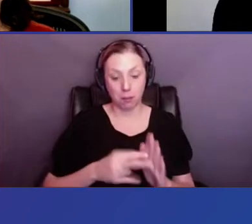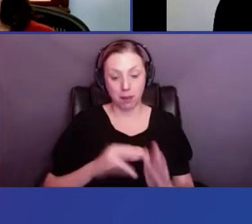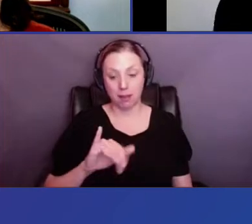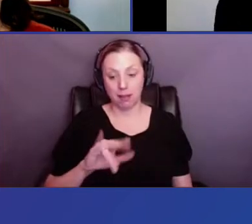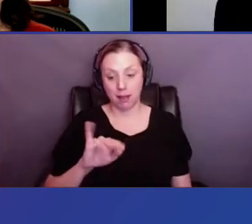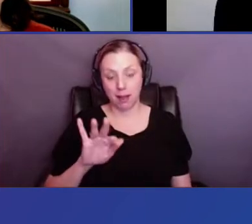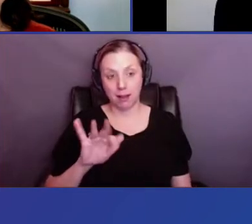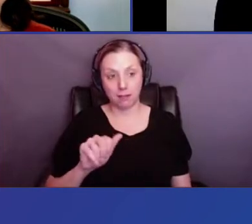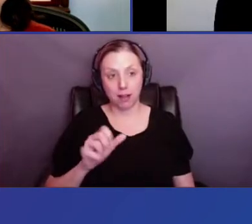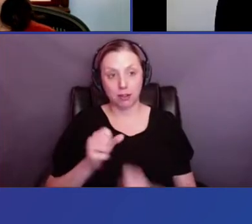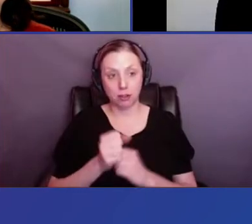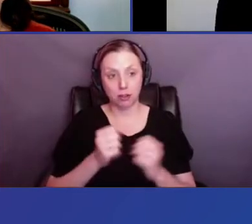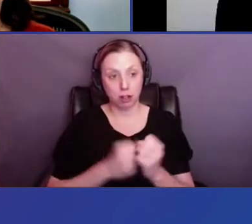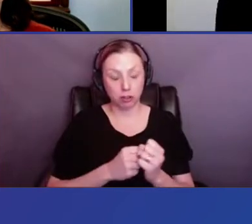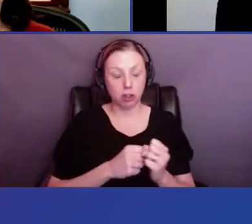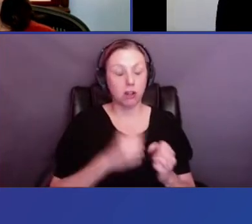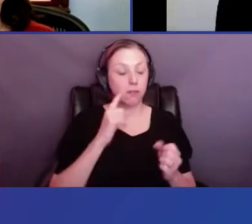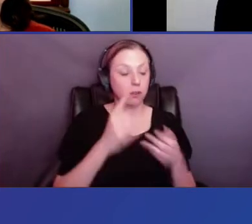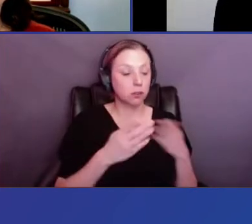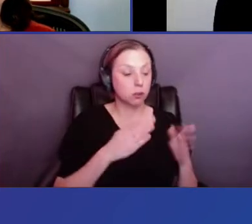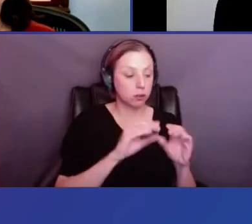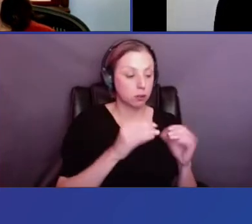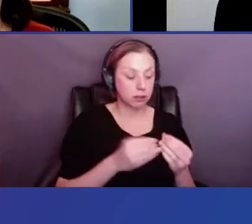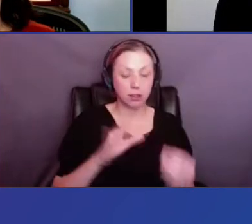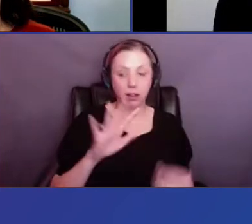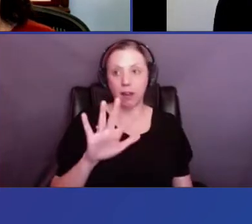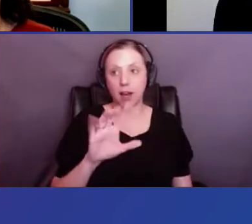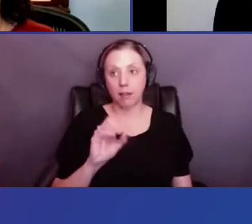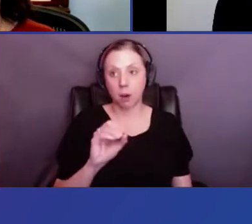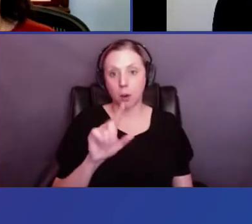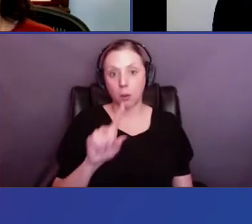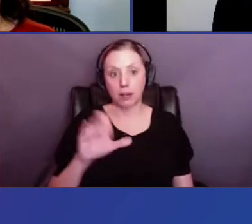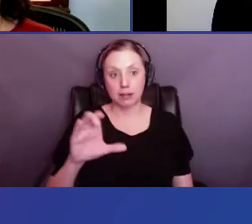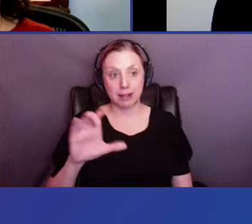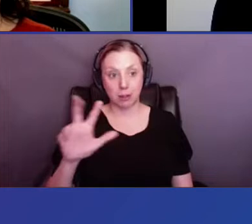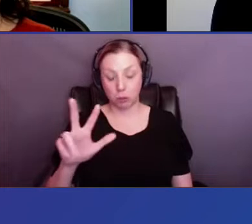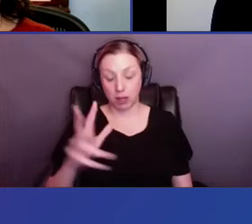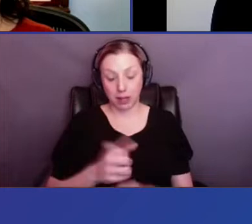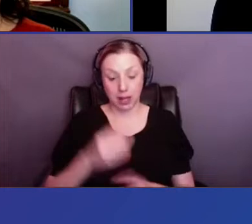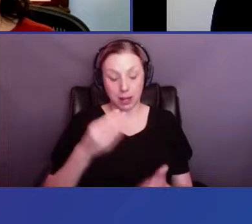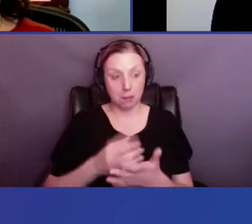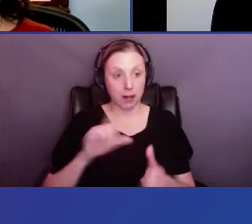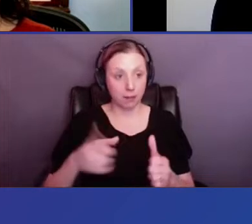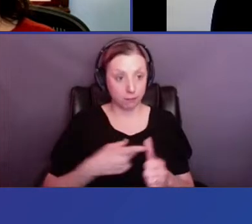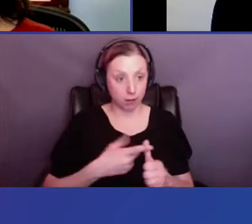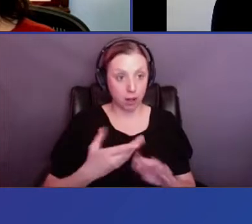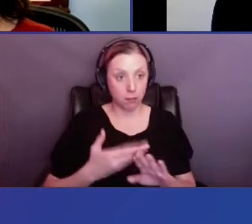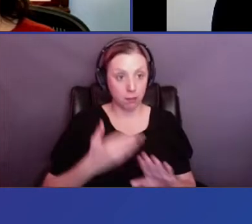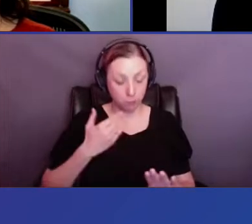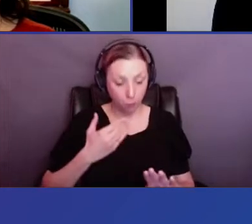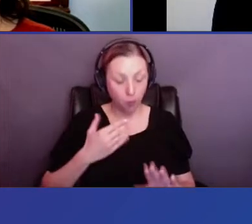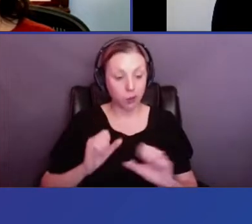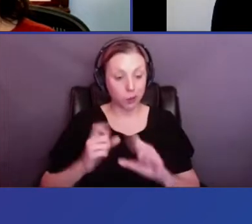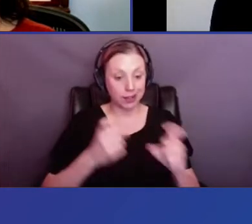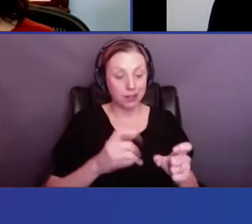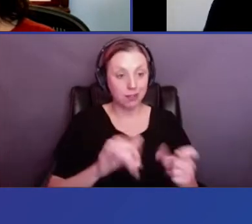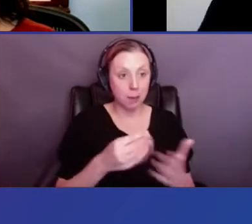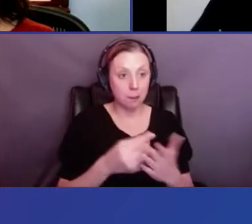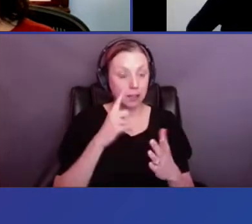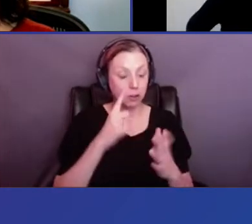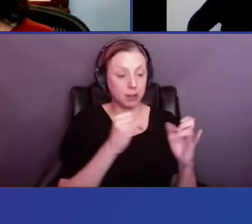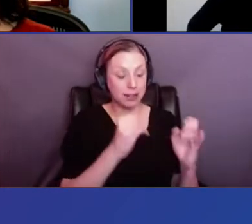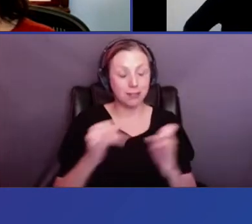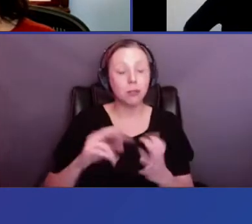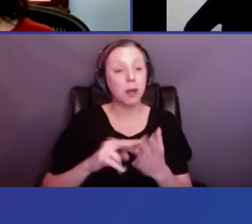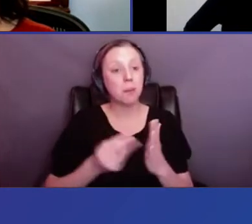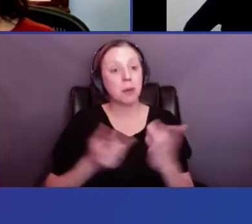or 501c3s getting those funds first before they arrive at an individual's hand is